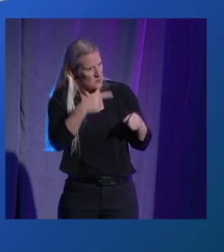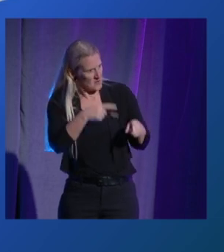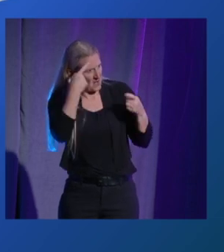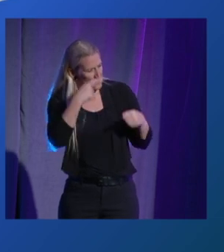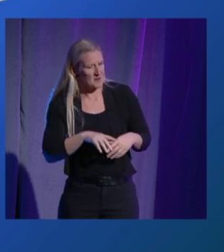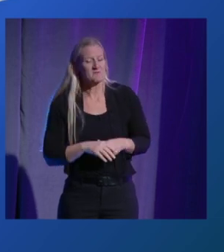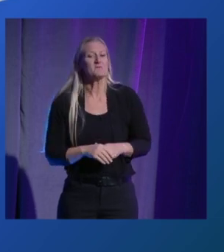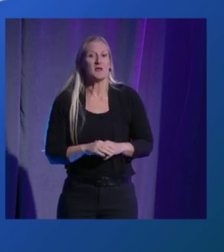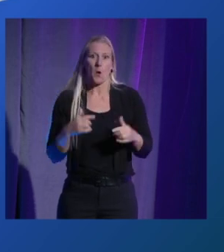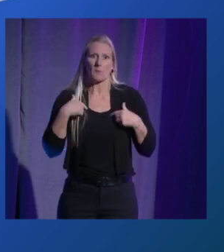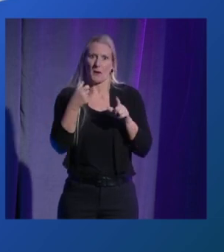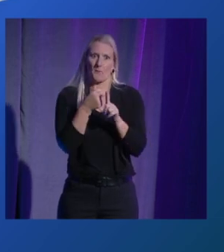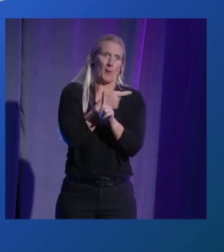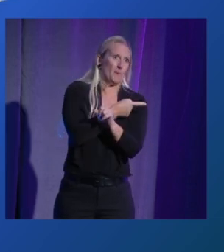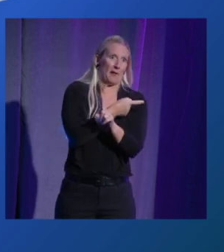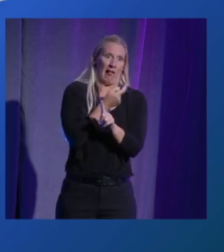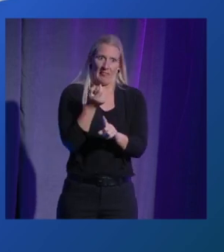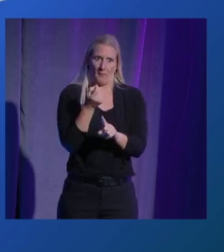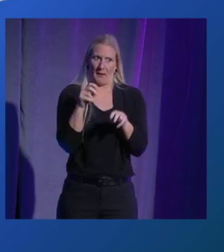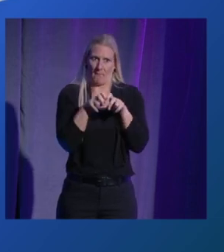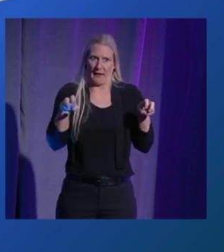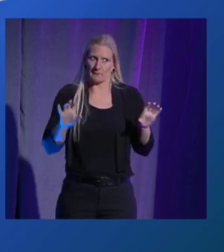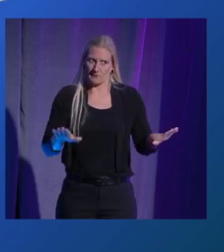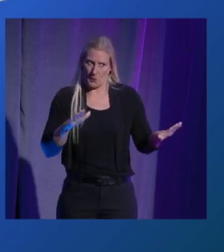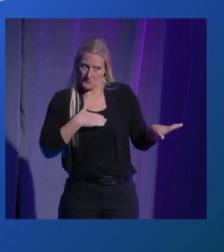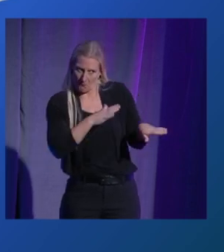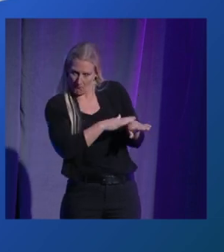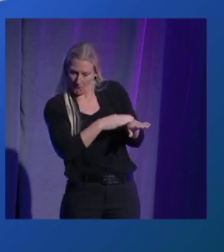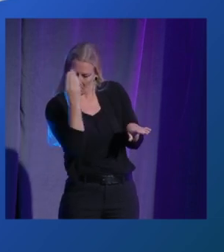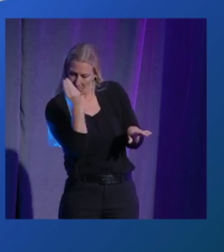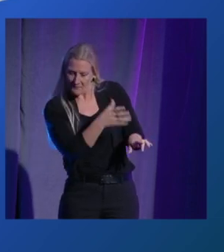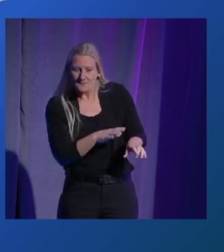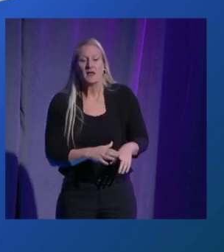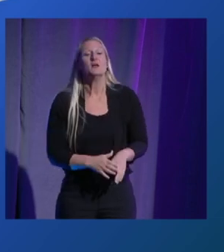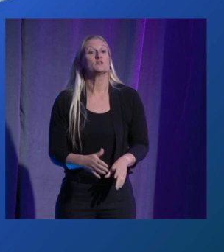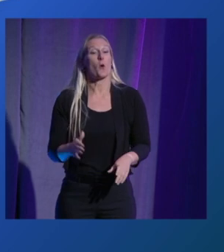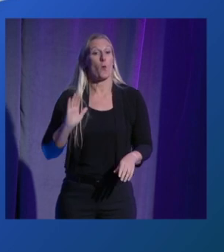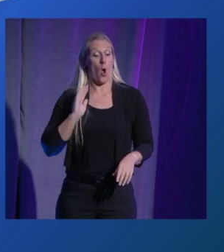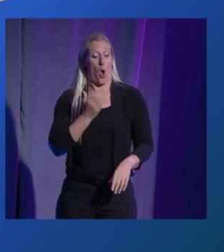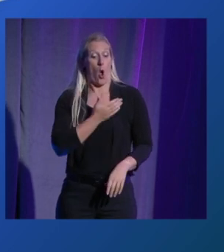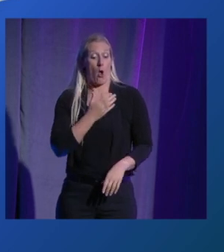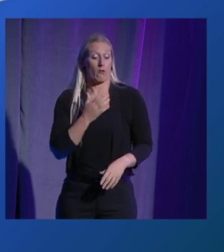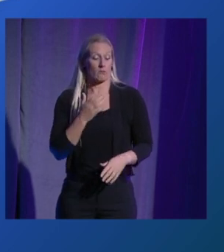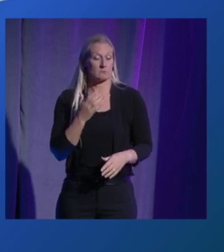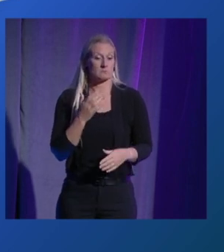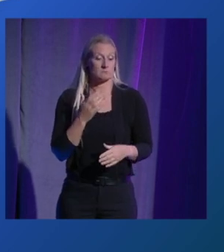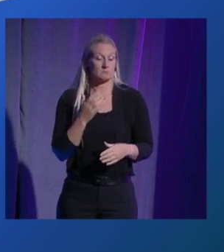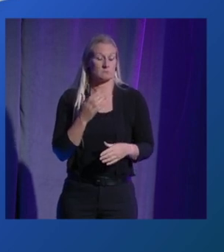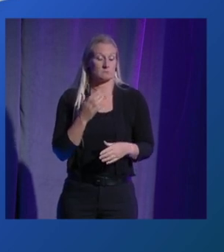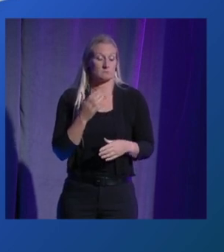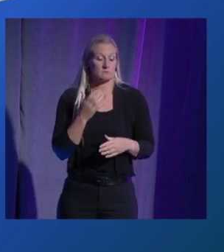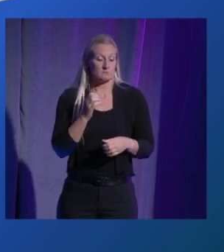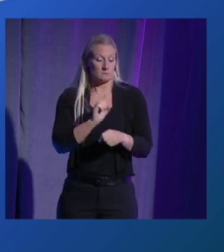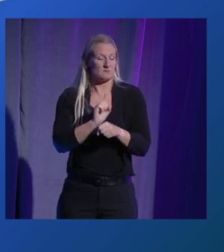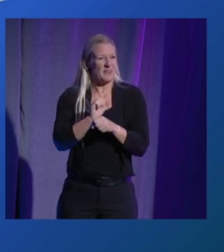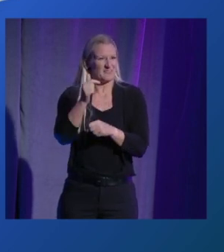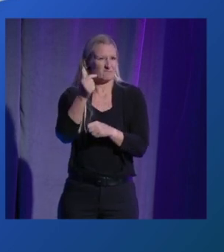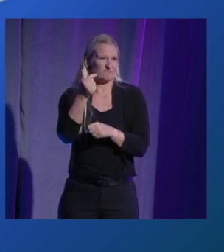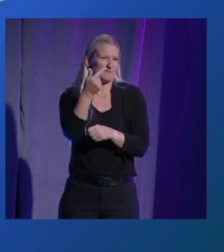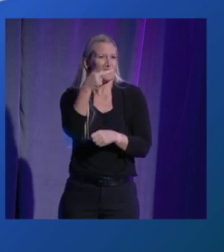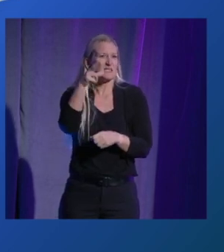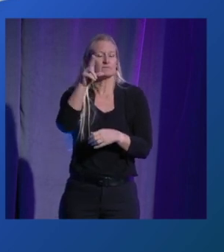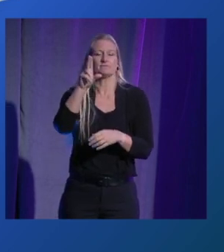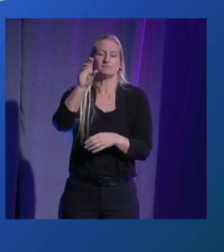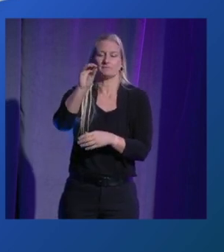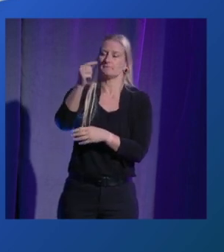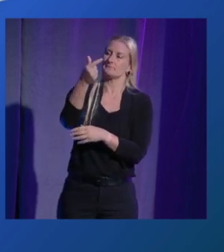warned um so in our industry um the geospatial industry specifically we rely a lot on sensors we rely a lot